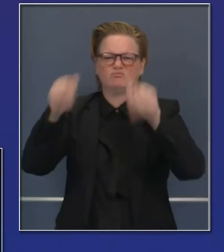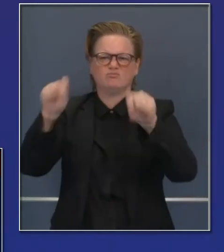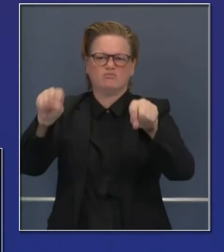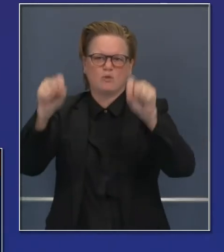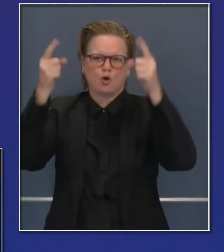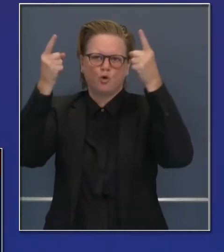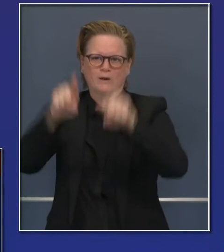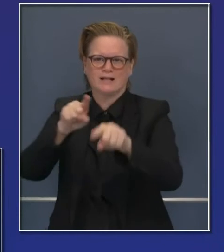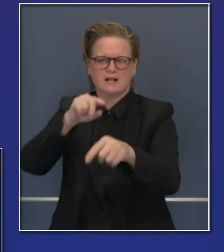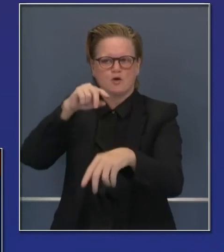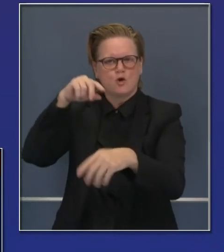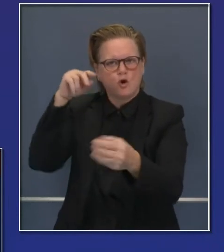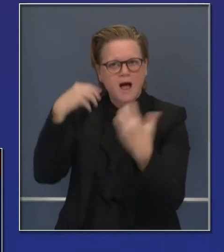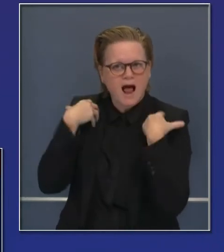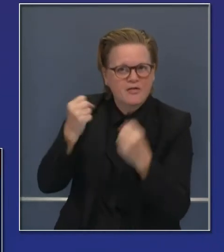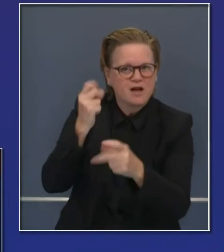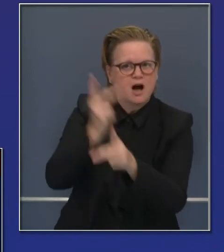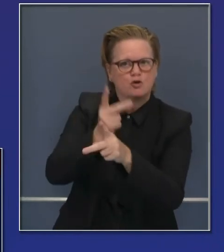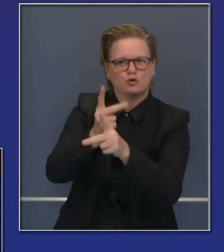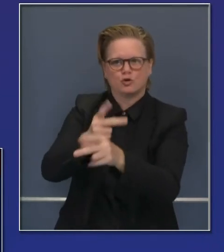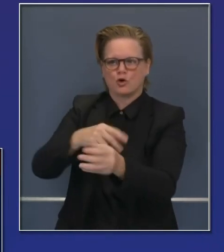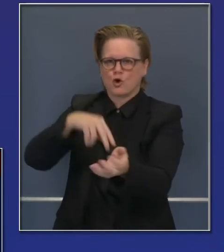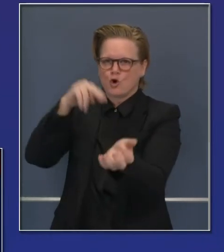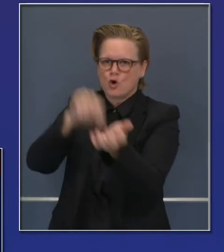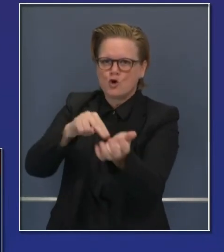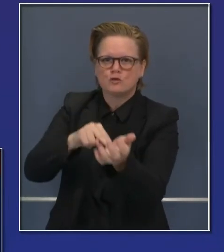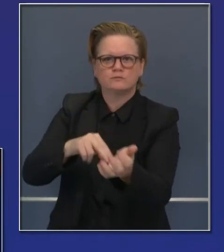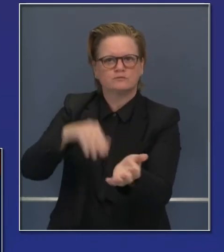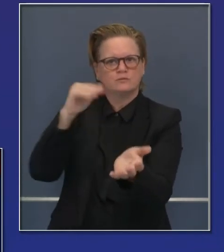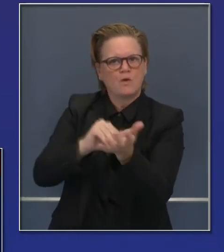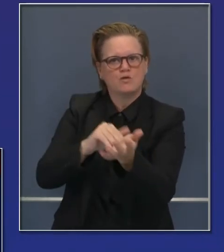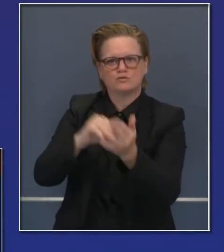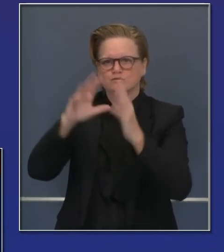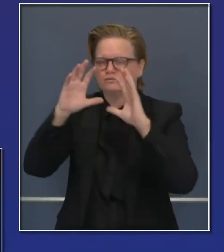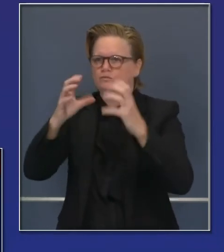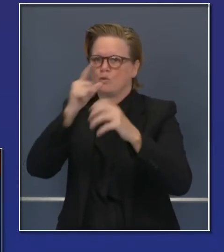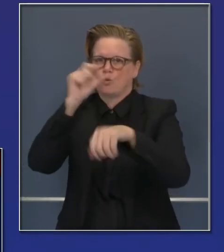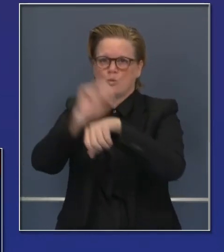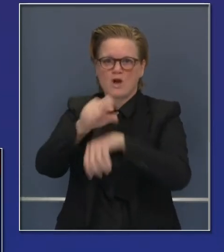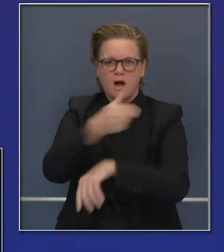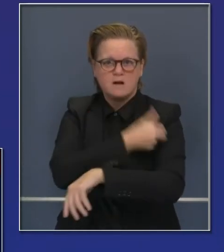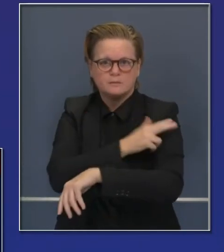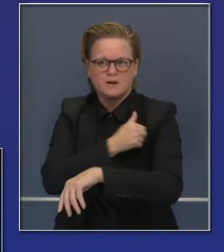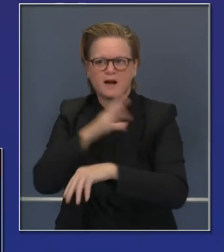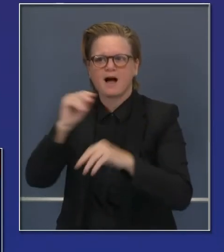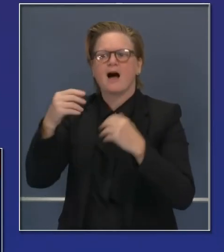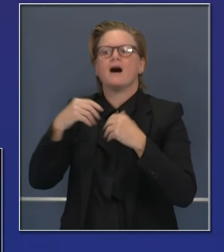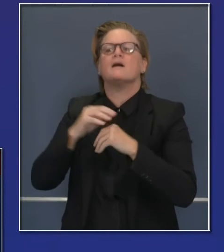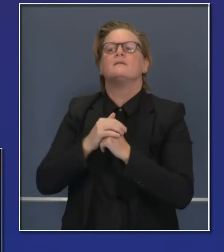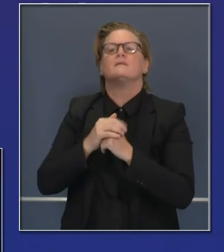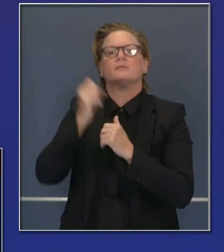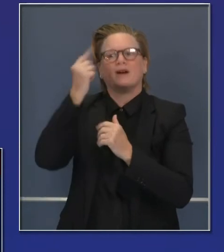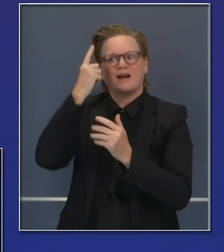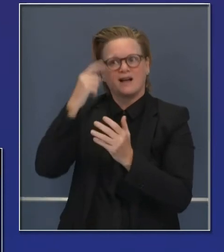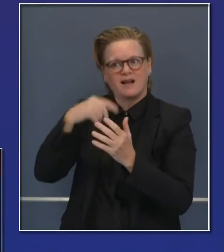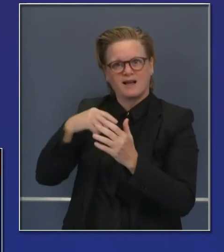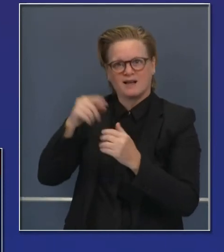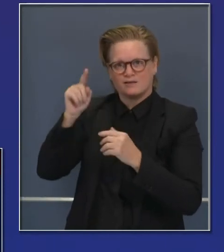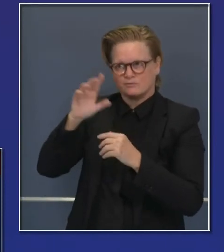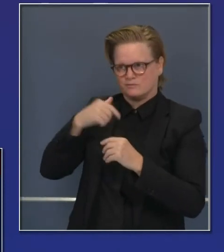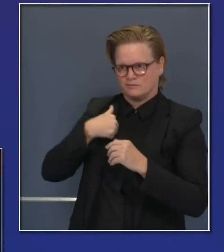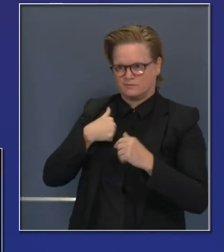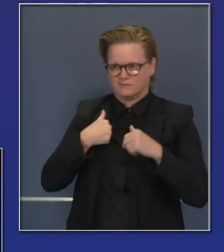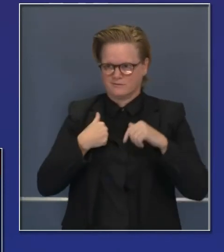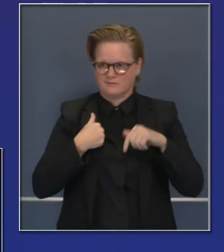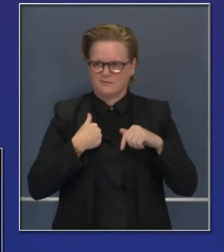be prioritized. But that is millions and millions of people. When you only have a few 100,000 doses of vaccine,